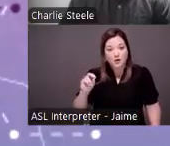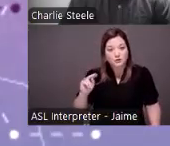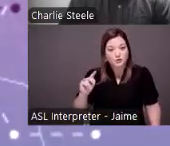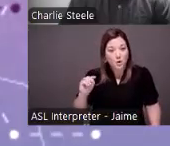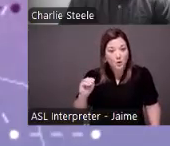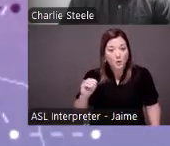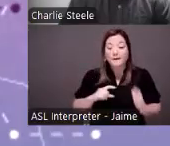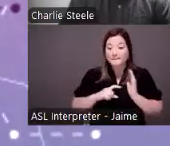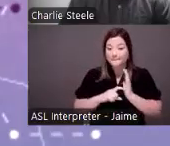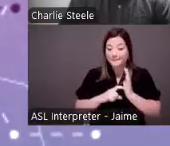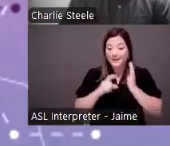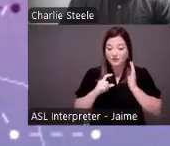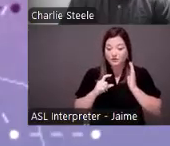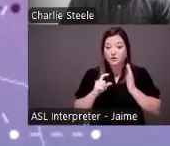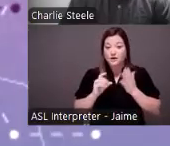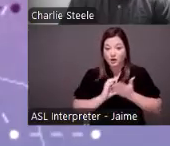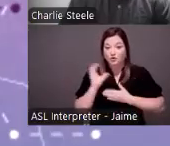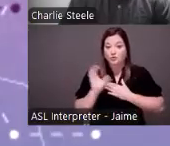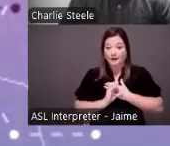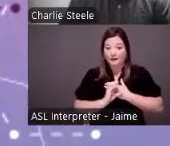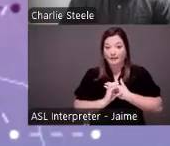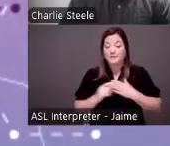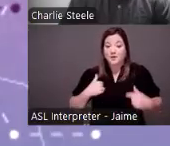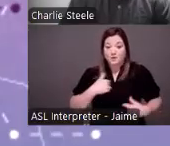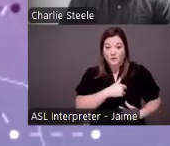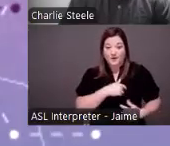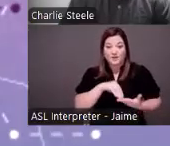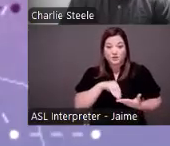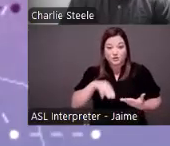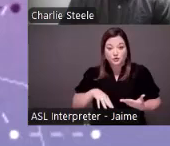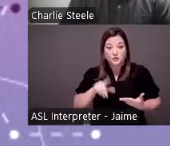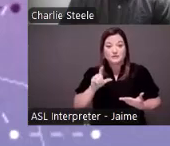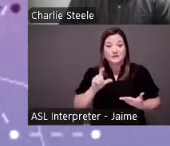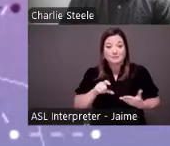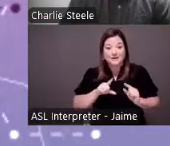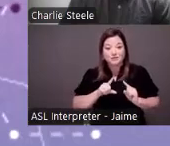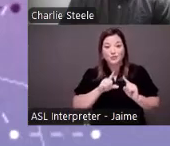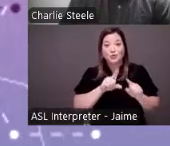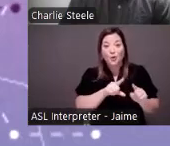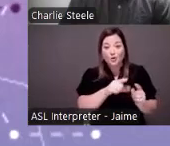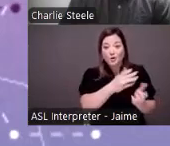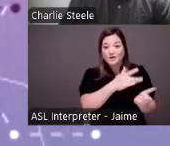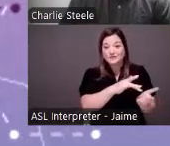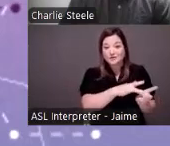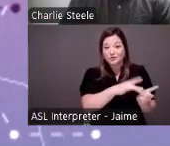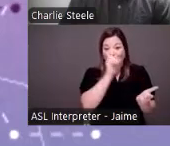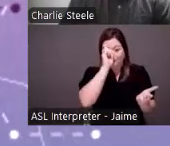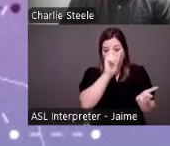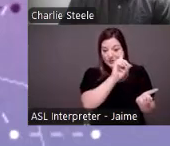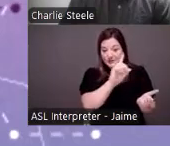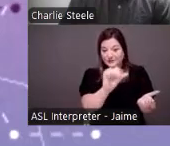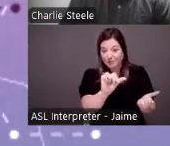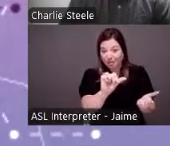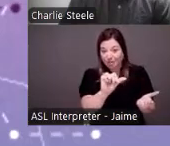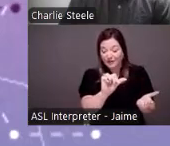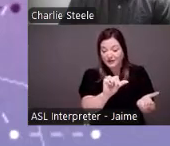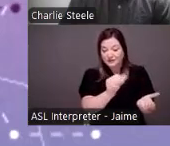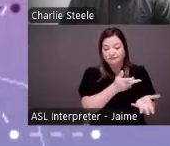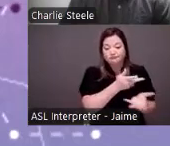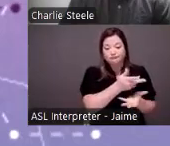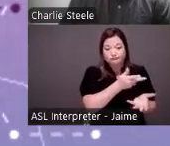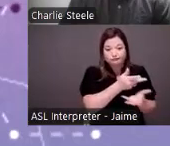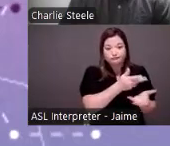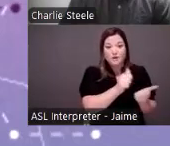mandatory part of our curriculum where we have to, as students, go into a center for disabilities and interact with